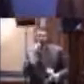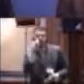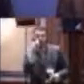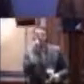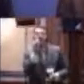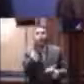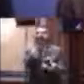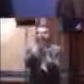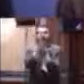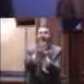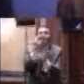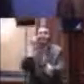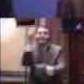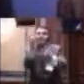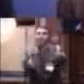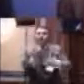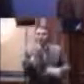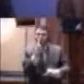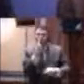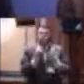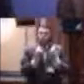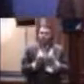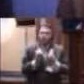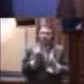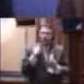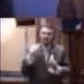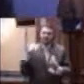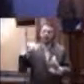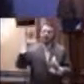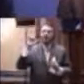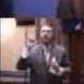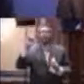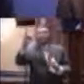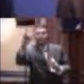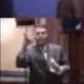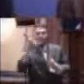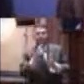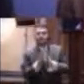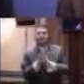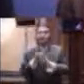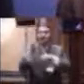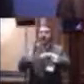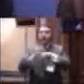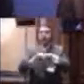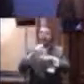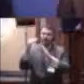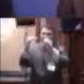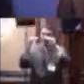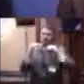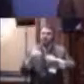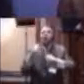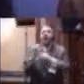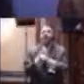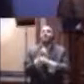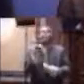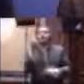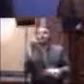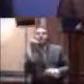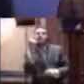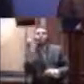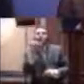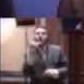Seven, the decisions related to the economic wealth and resources distribution and how to